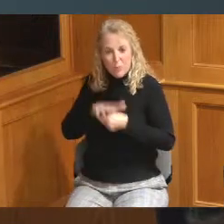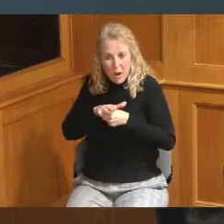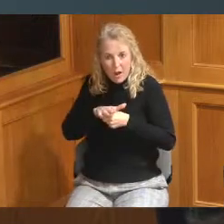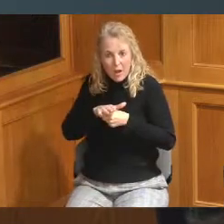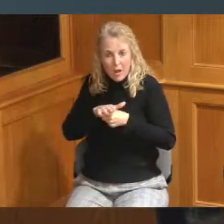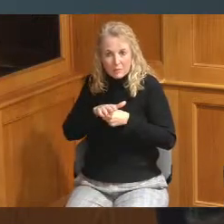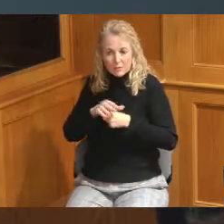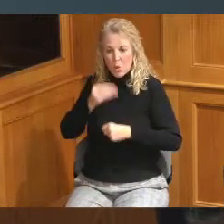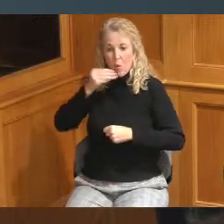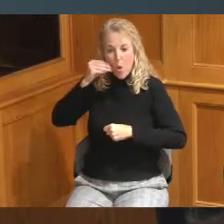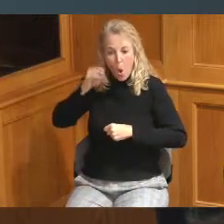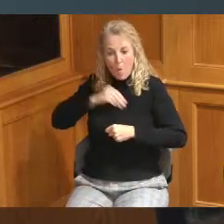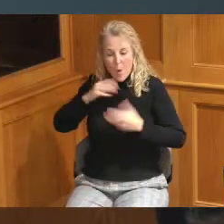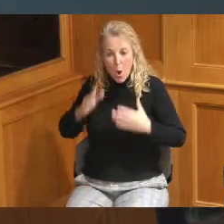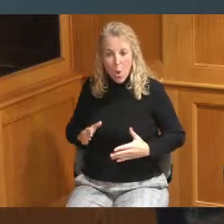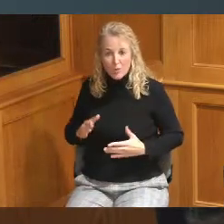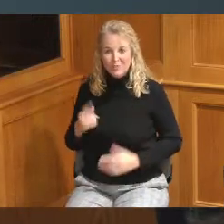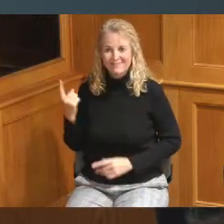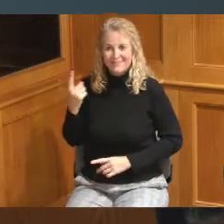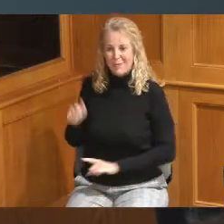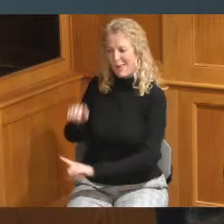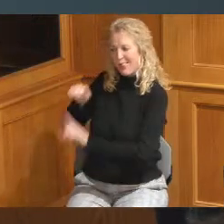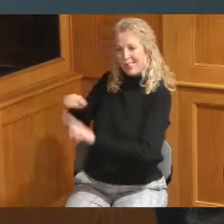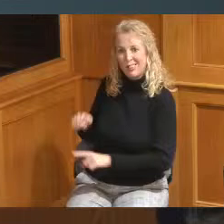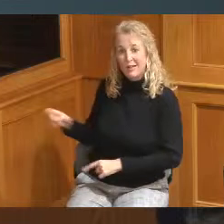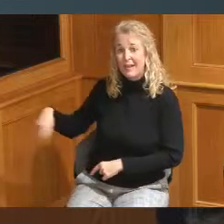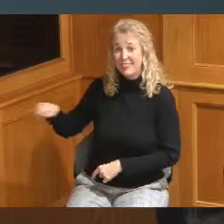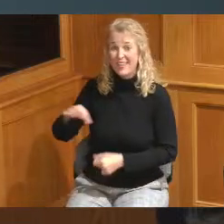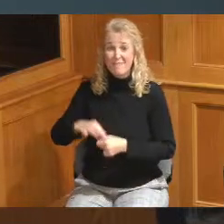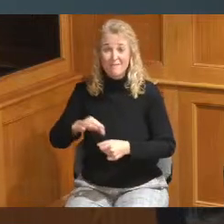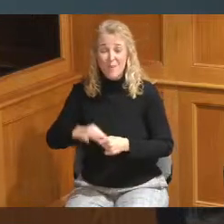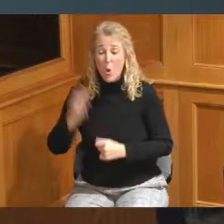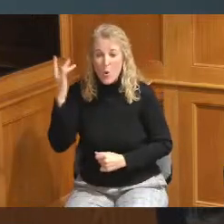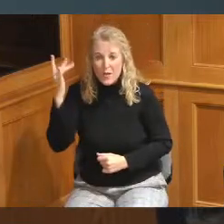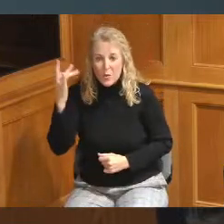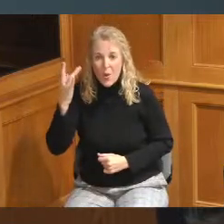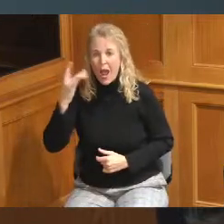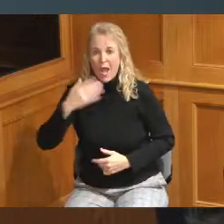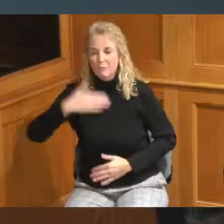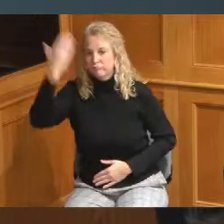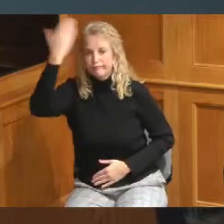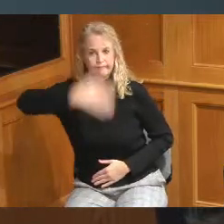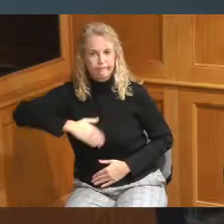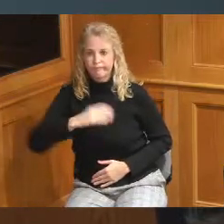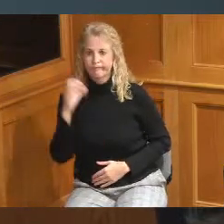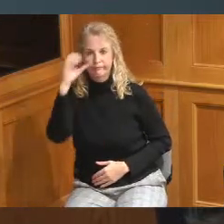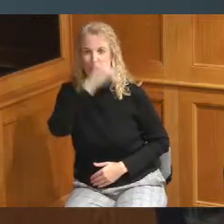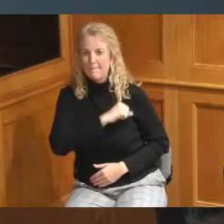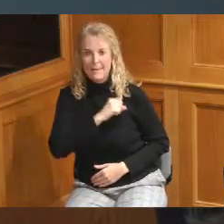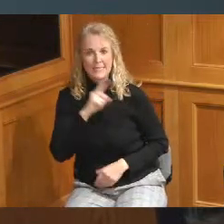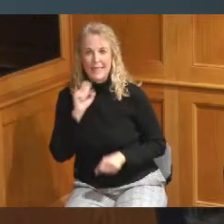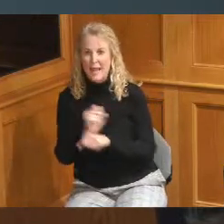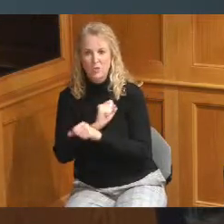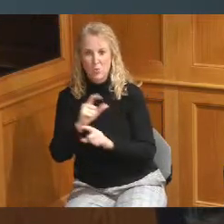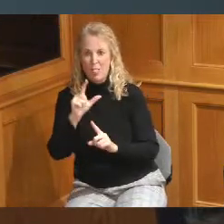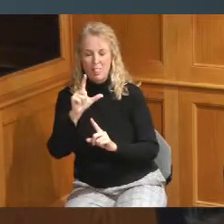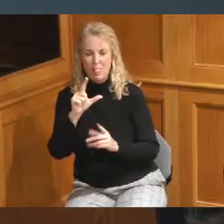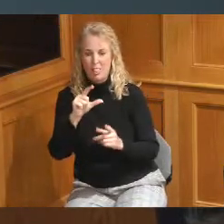homeowners. They were duped when they said voted. They voted for it because they thought they were voting for themselves and for